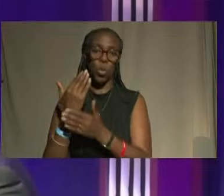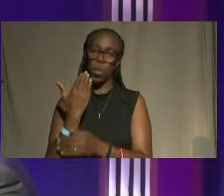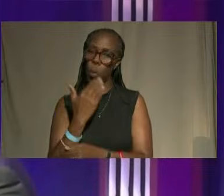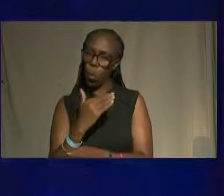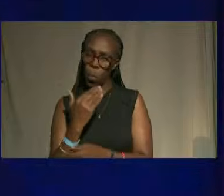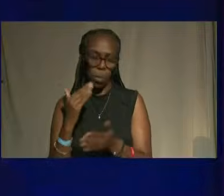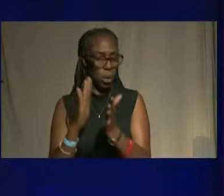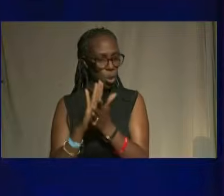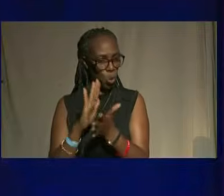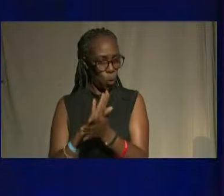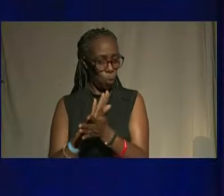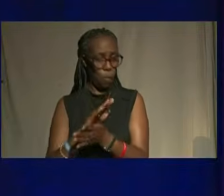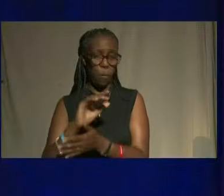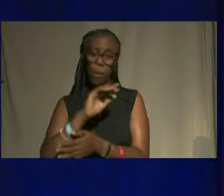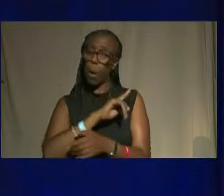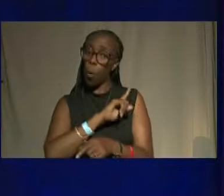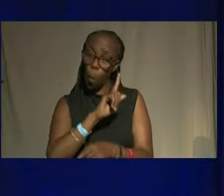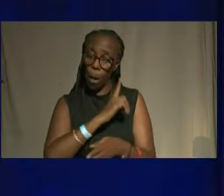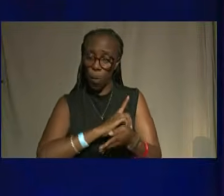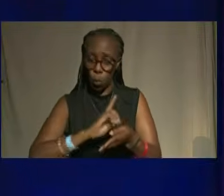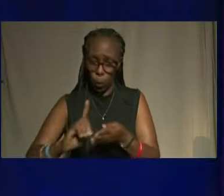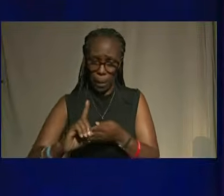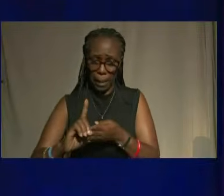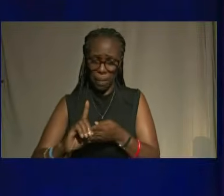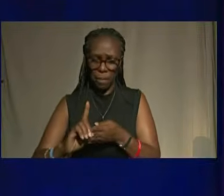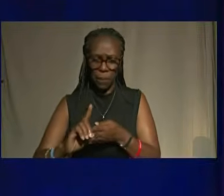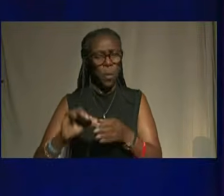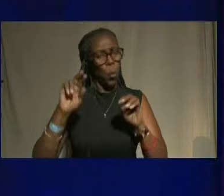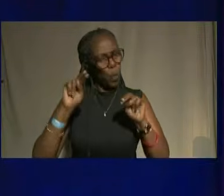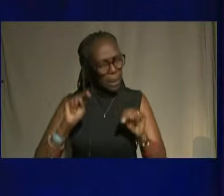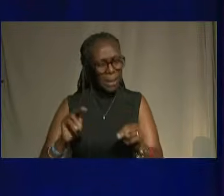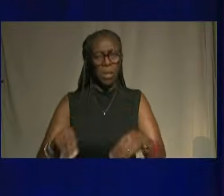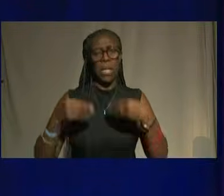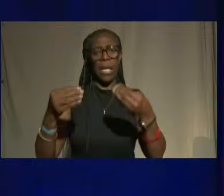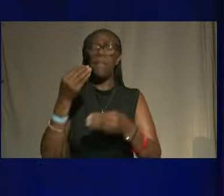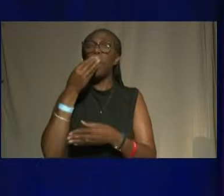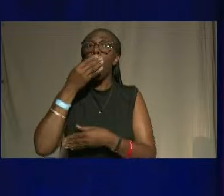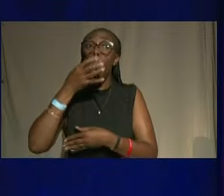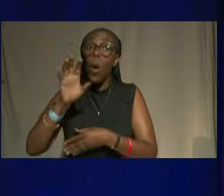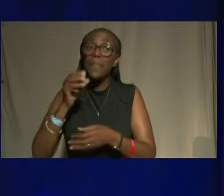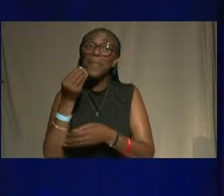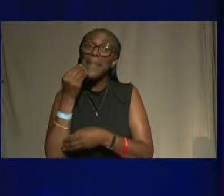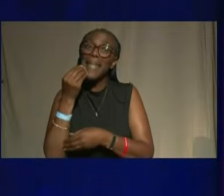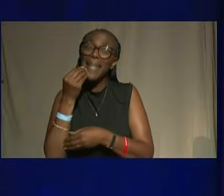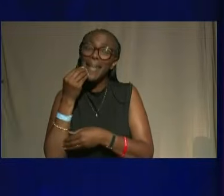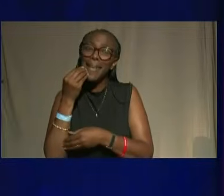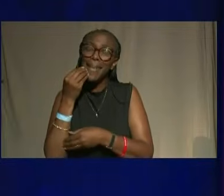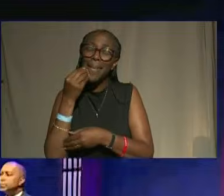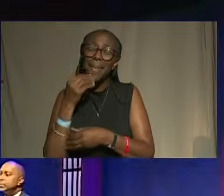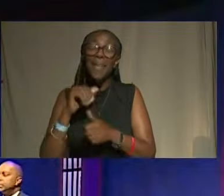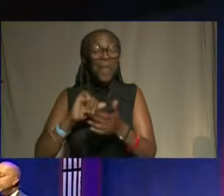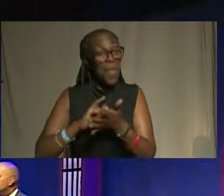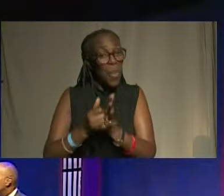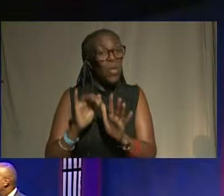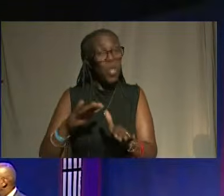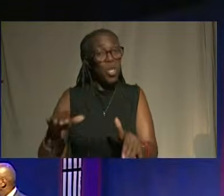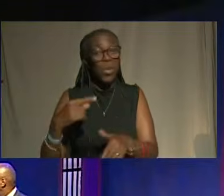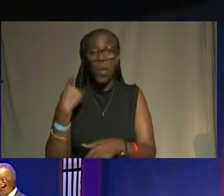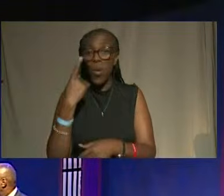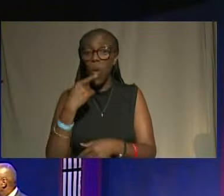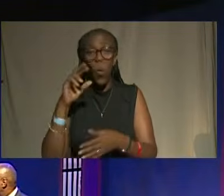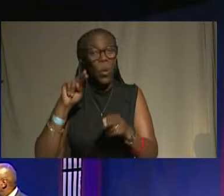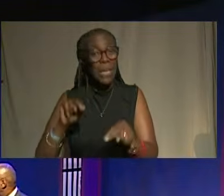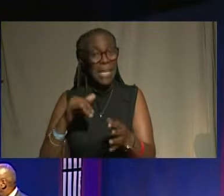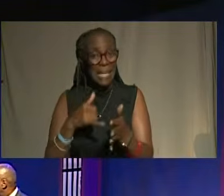hot meal every day for those children who need it. That is real progress. I'm surprised too, Peter, that the